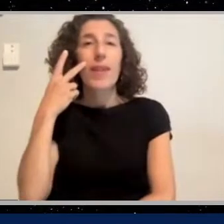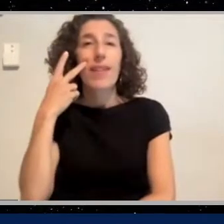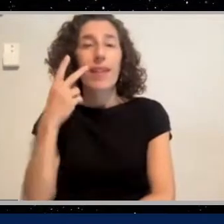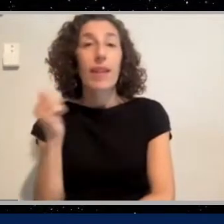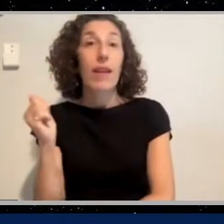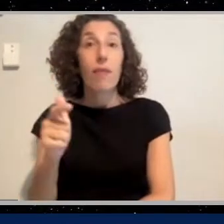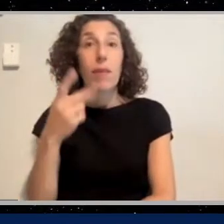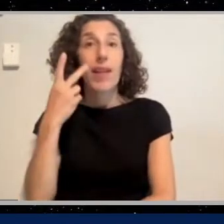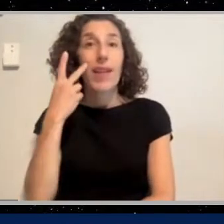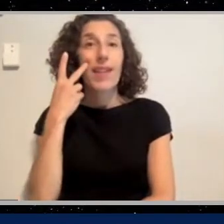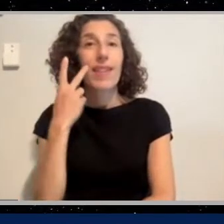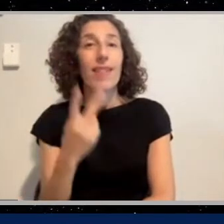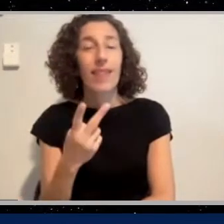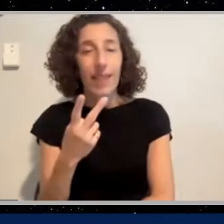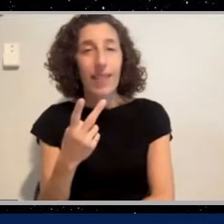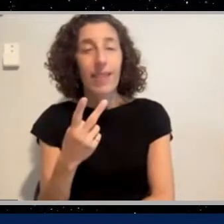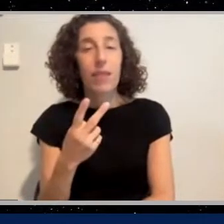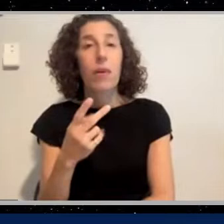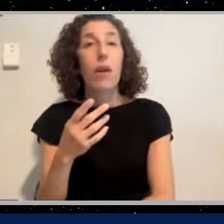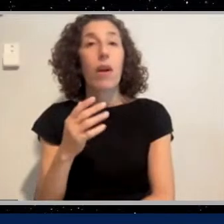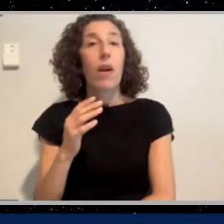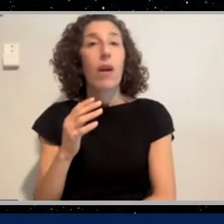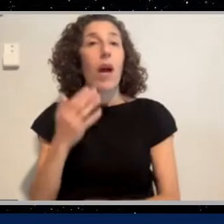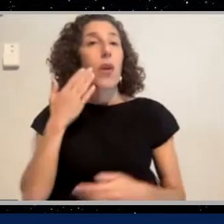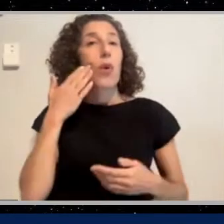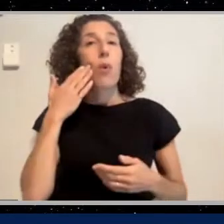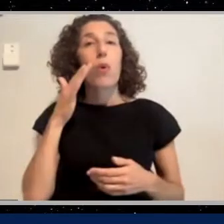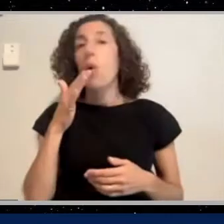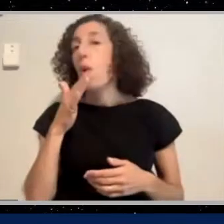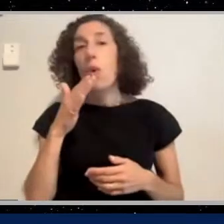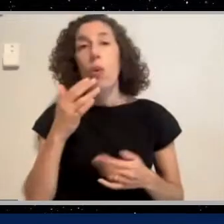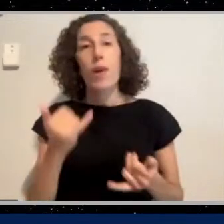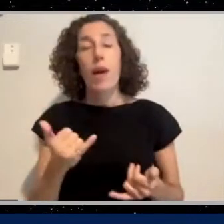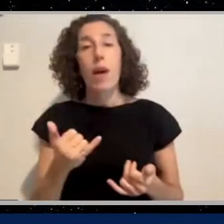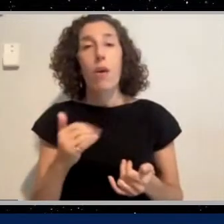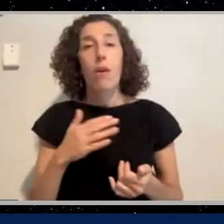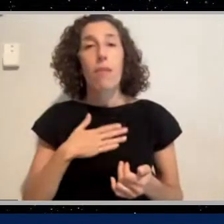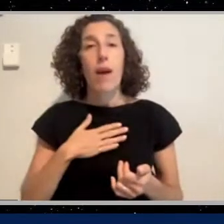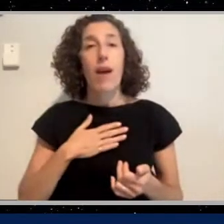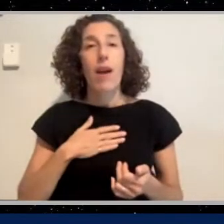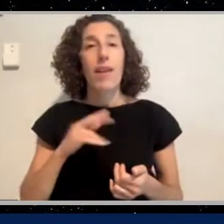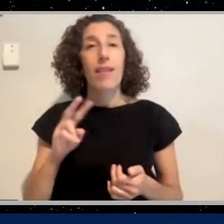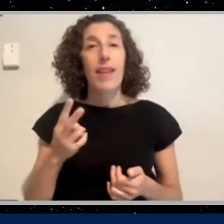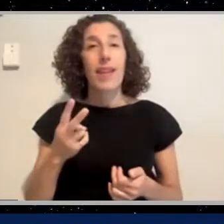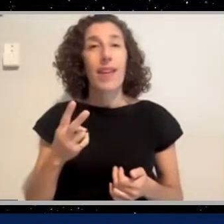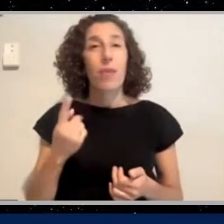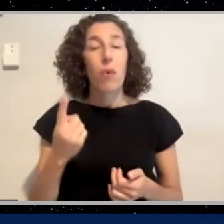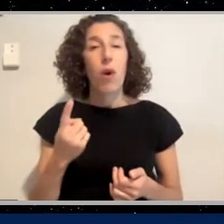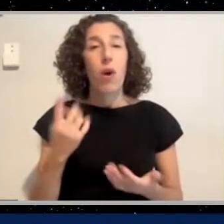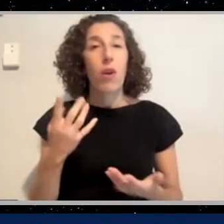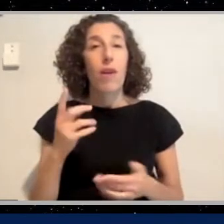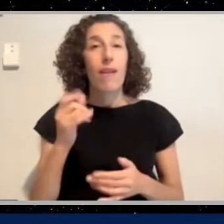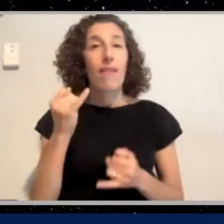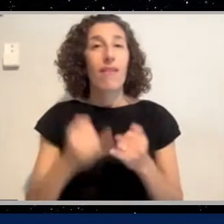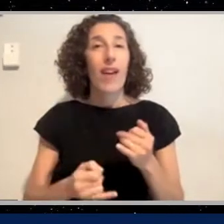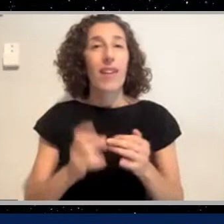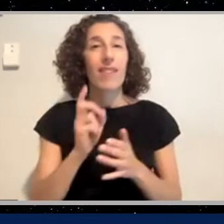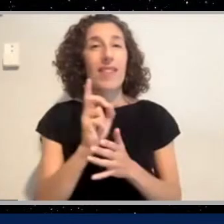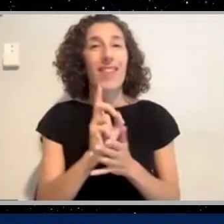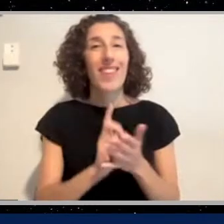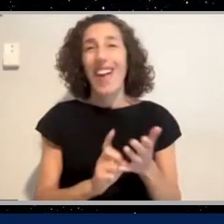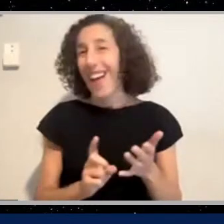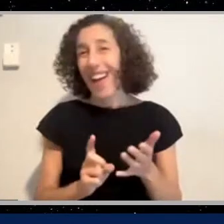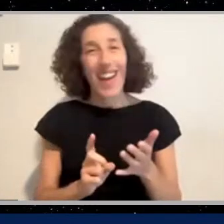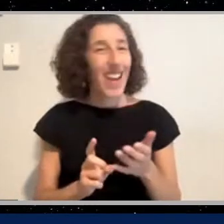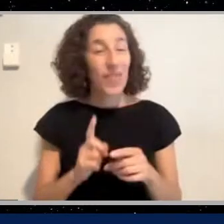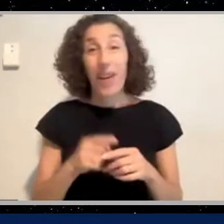everyone. So I don't know what the final product will look like, but I'm excited. I don't know. I don't know, sorry, if